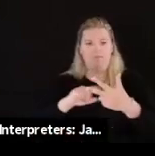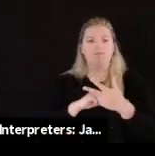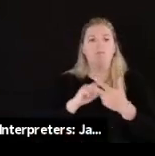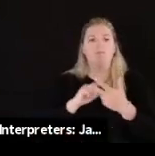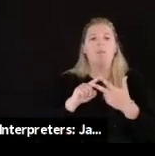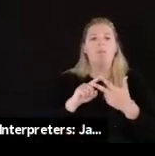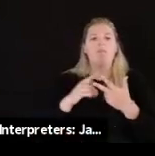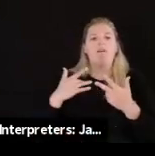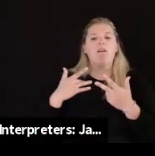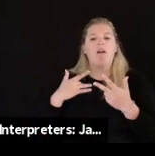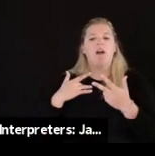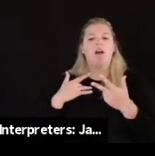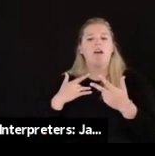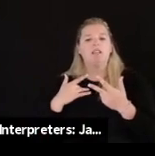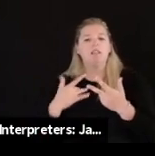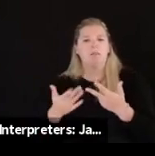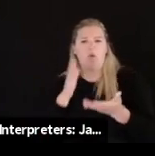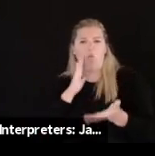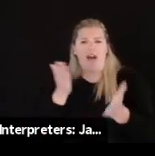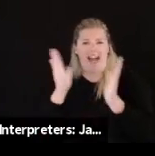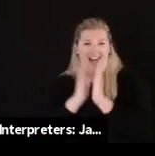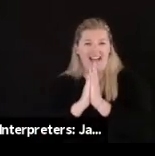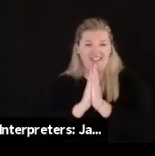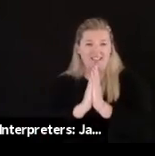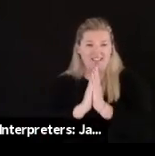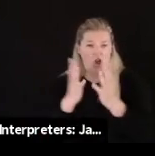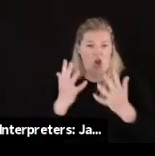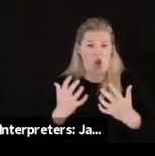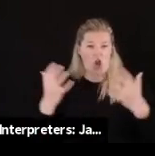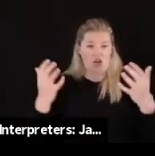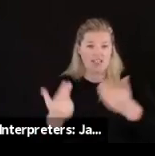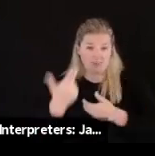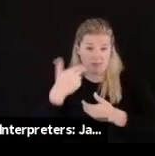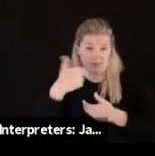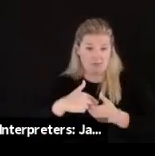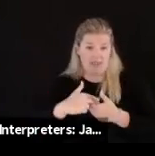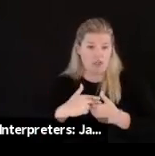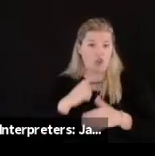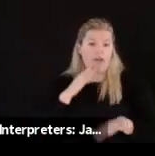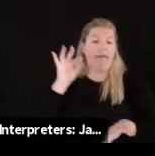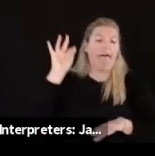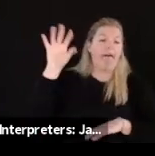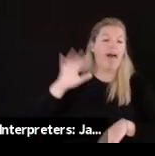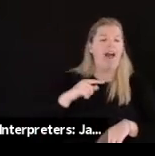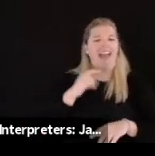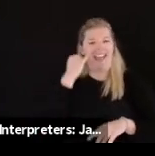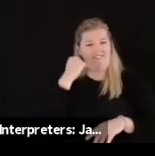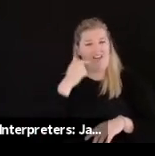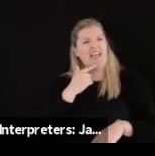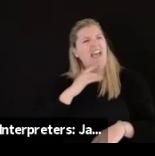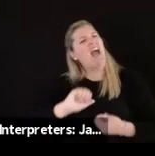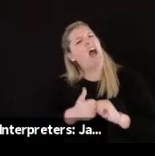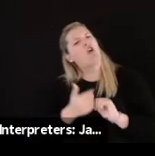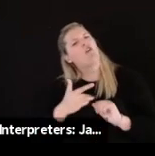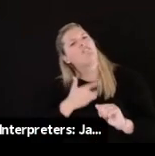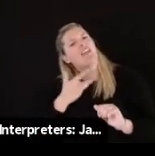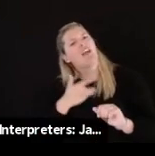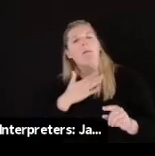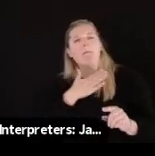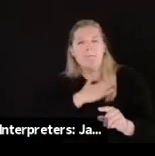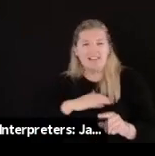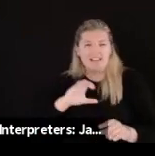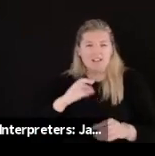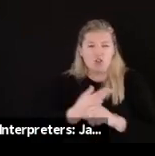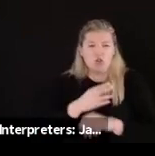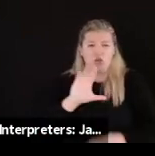to ask for a lot of audience participation. So if I say, how did that make you feel? I invite you to write your answer in the chat and feel free